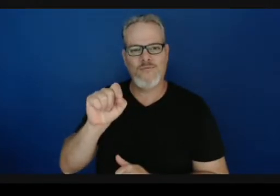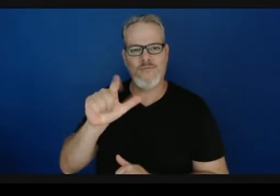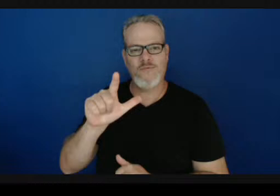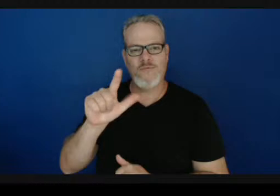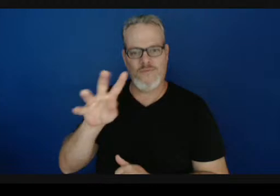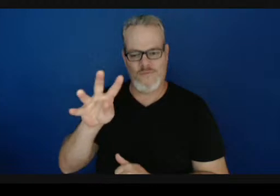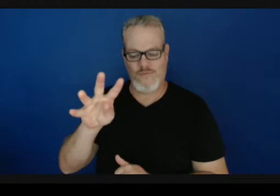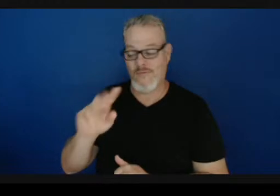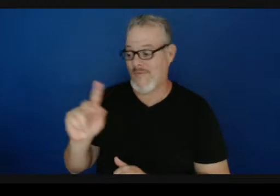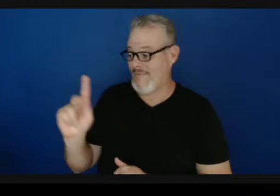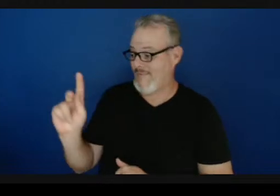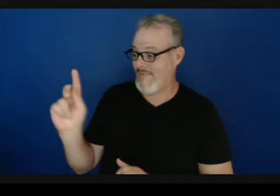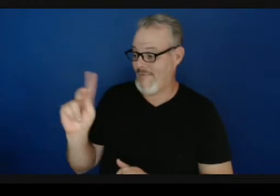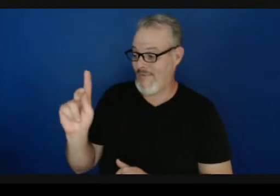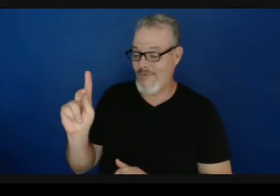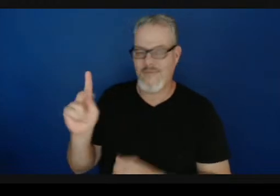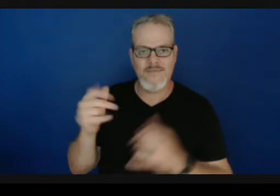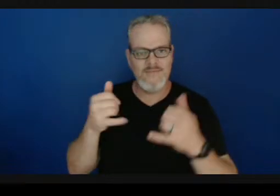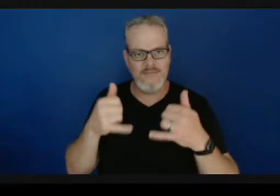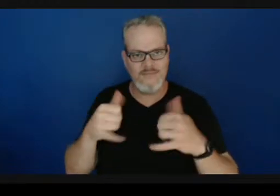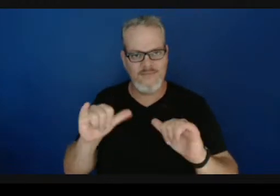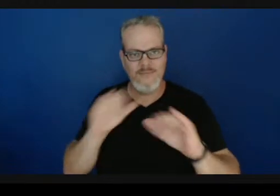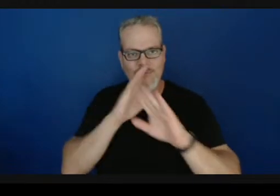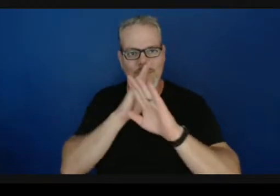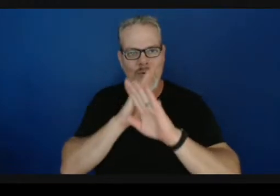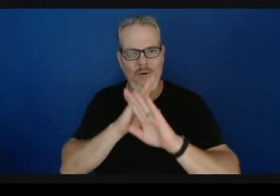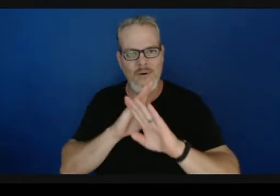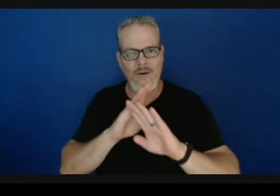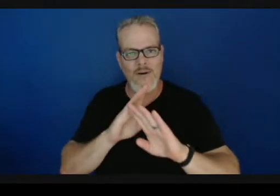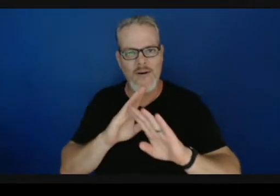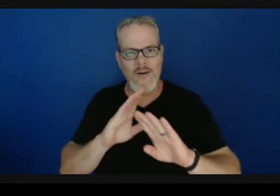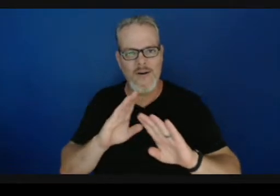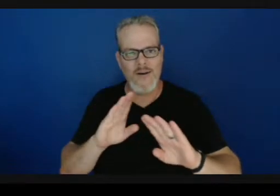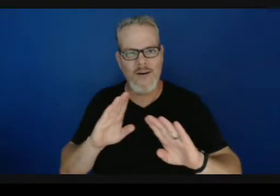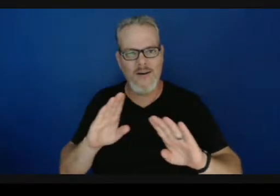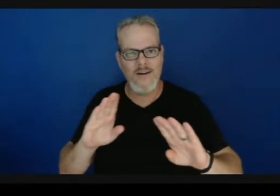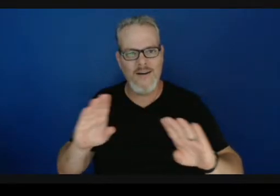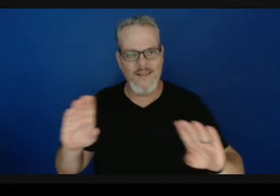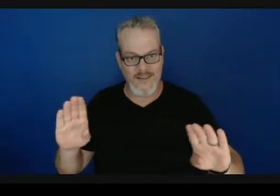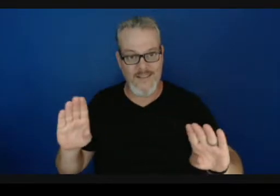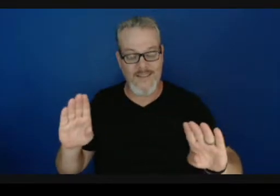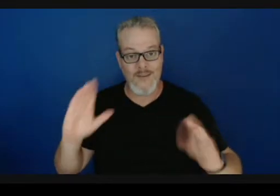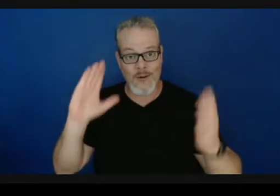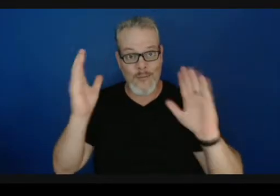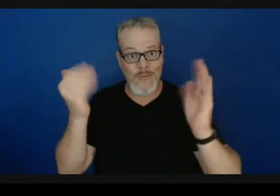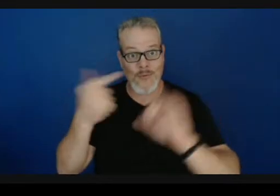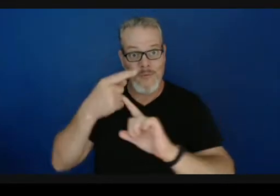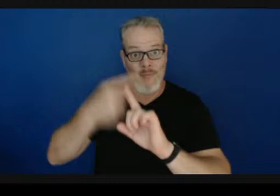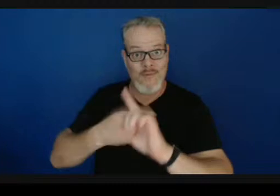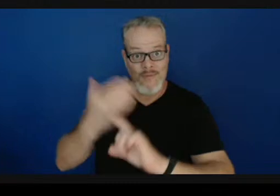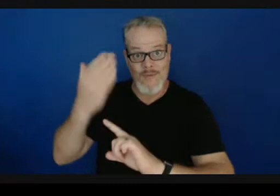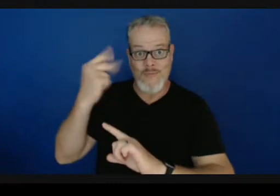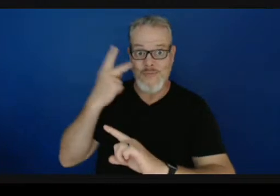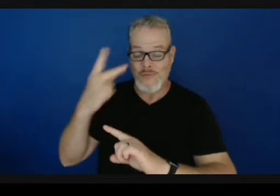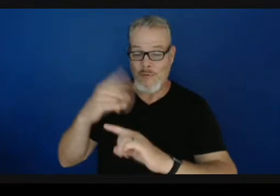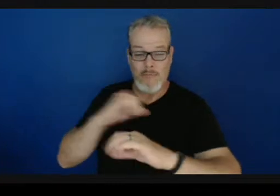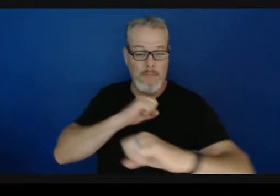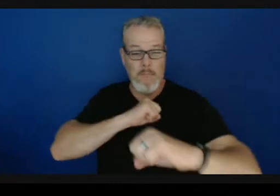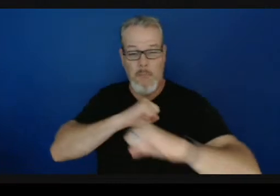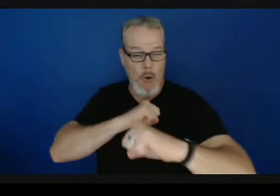Kilauea is still quiet following the increased seismicity about a month ago, seen here on the left part of this